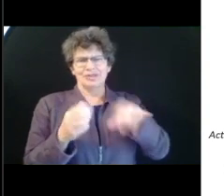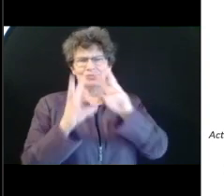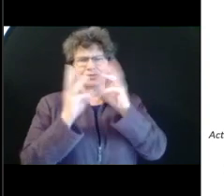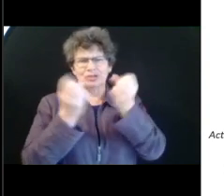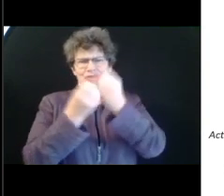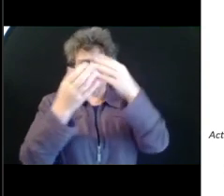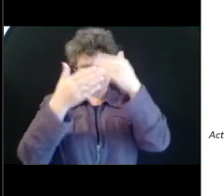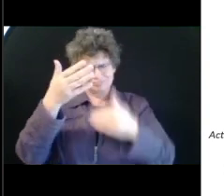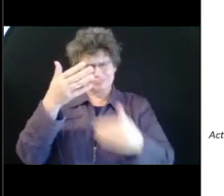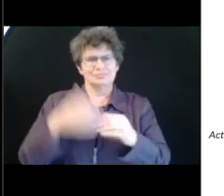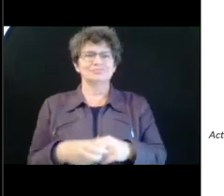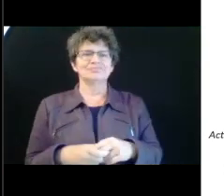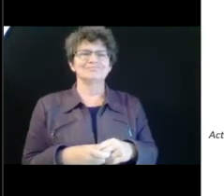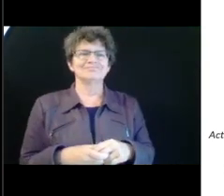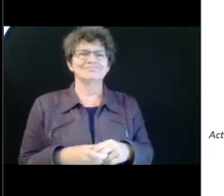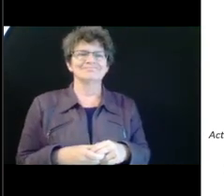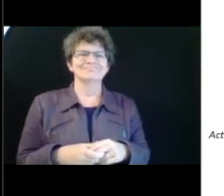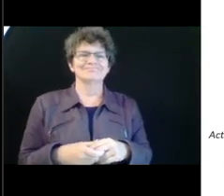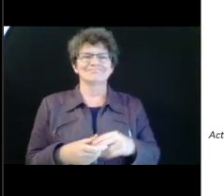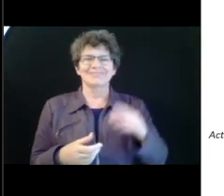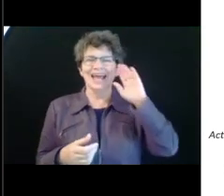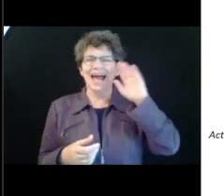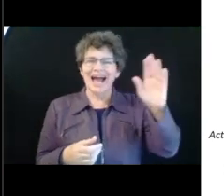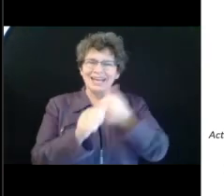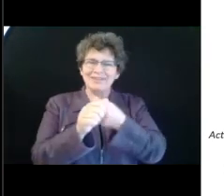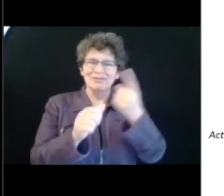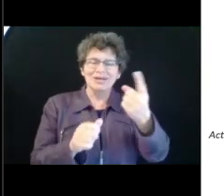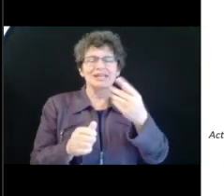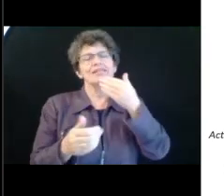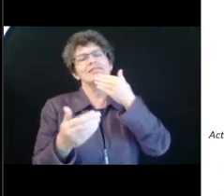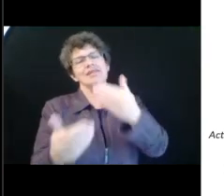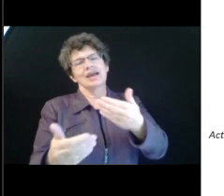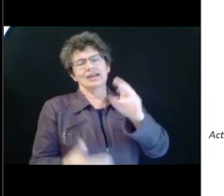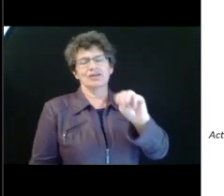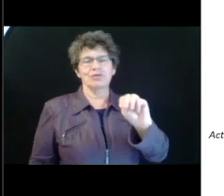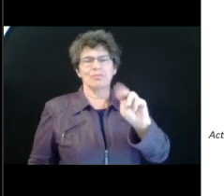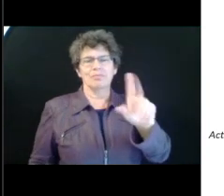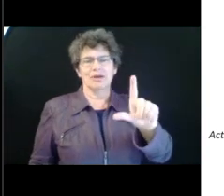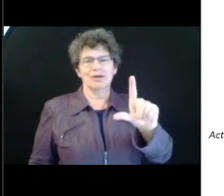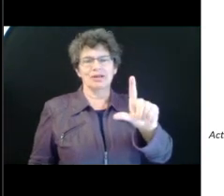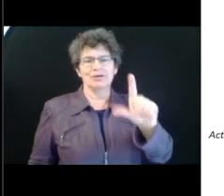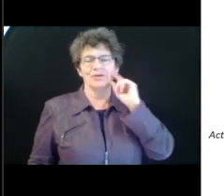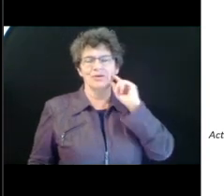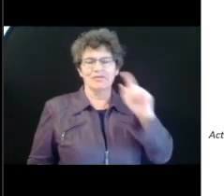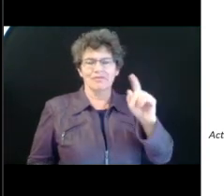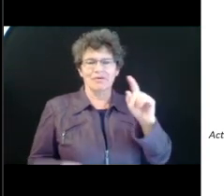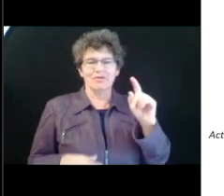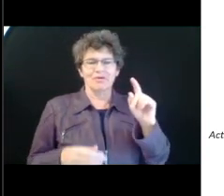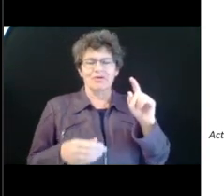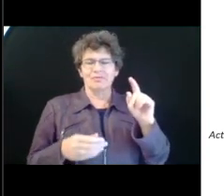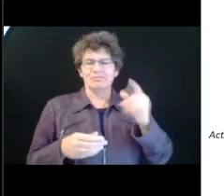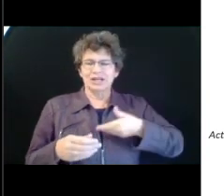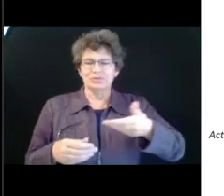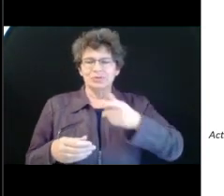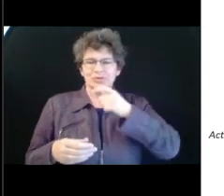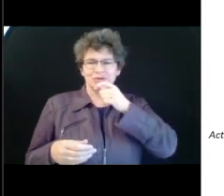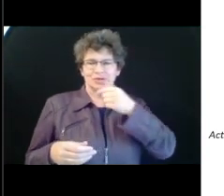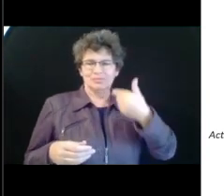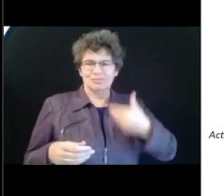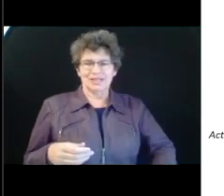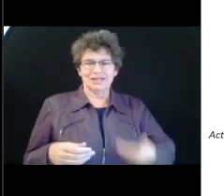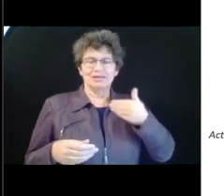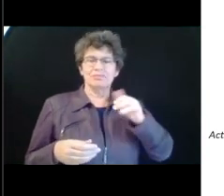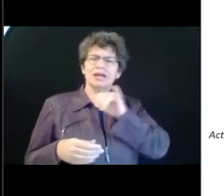Hi, Mary Lou. Hi, everybody. Thank you so much, Mary Lou, for introducing me, but also to give